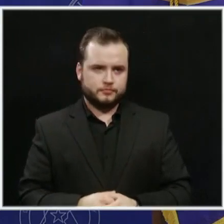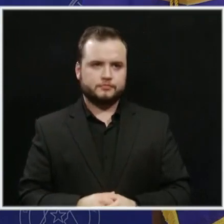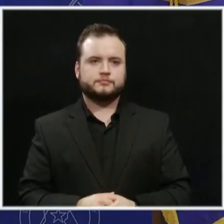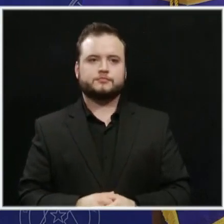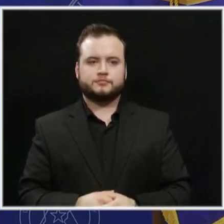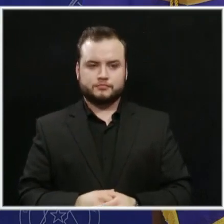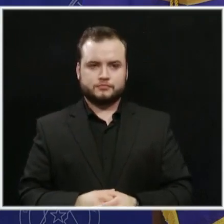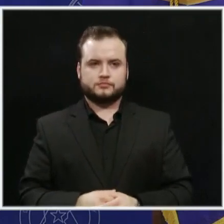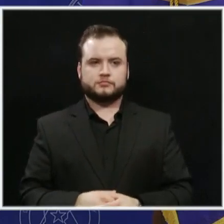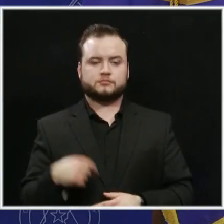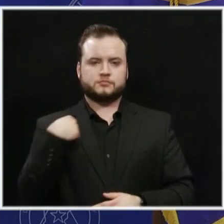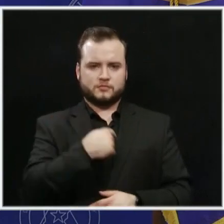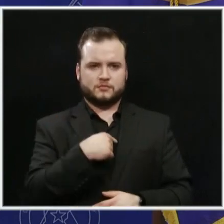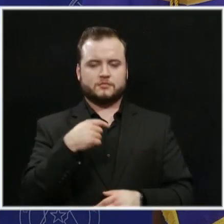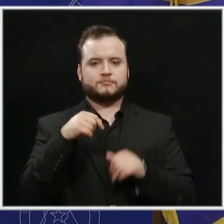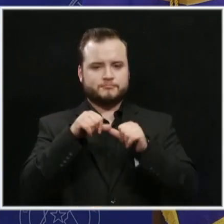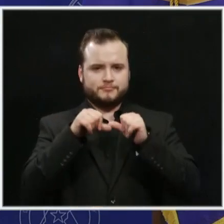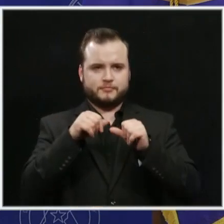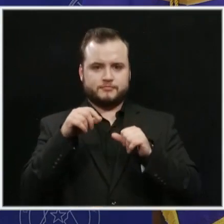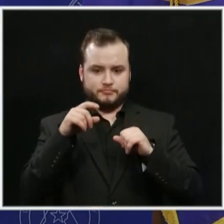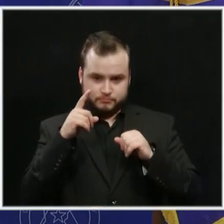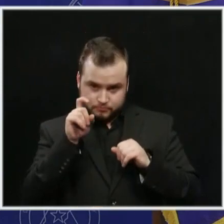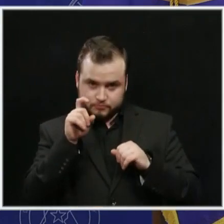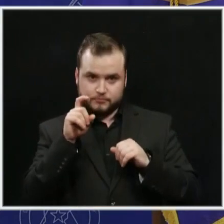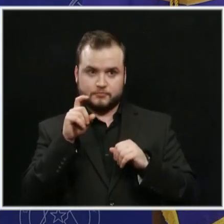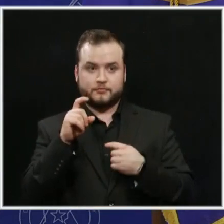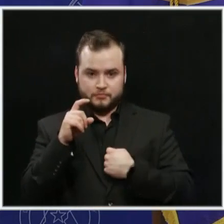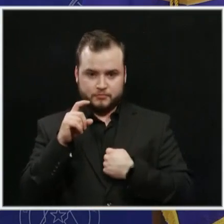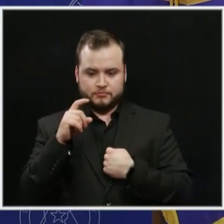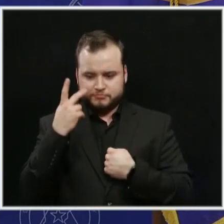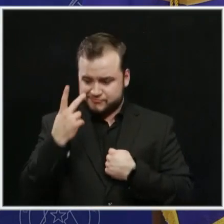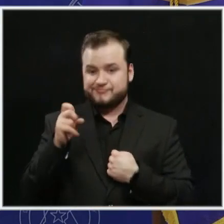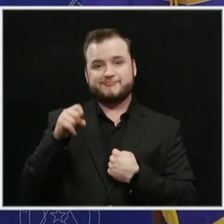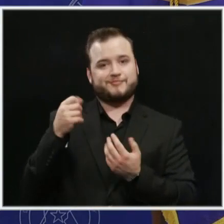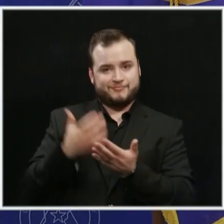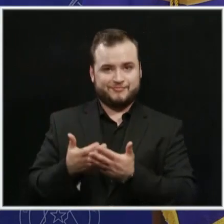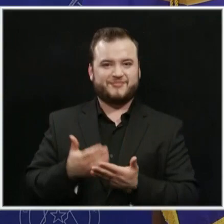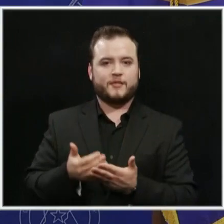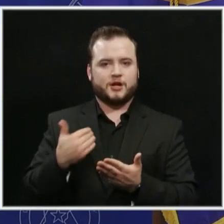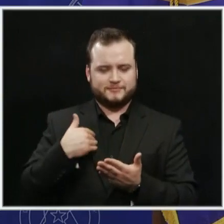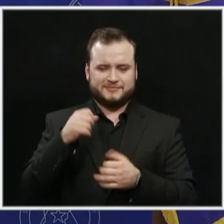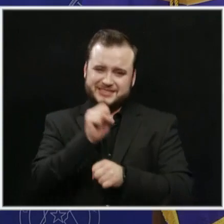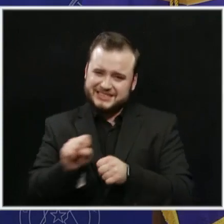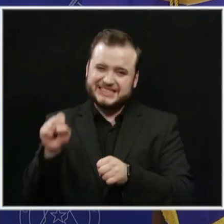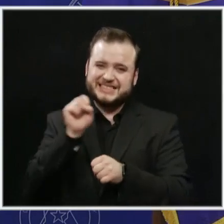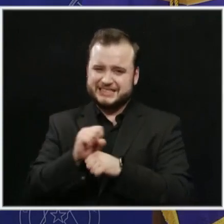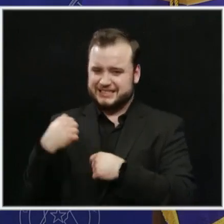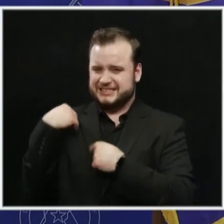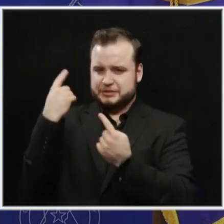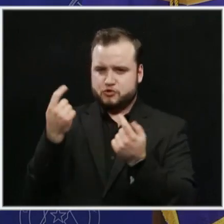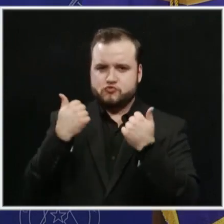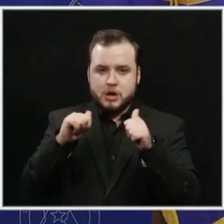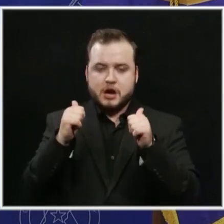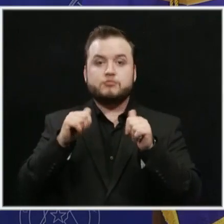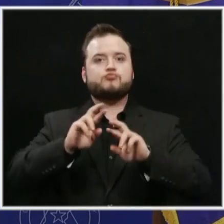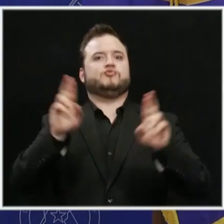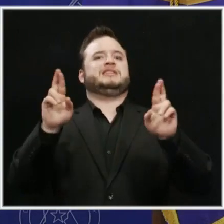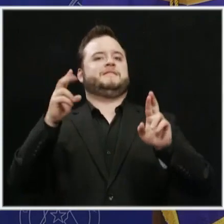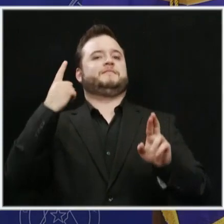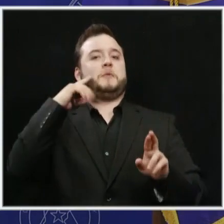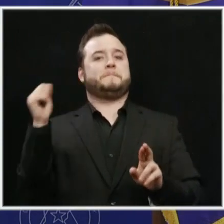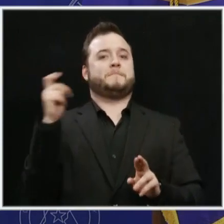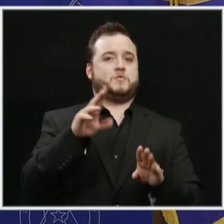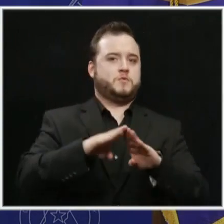have been working on this. We actually have a plan in paper. We have moved things in, and I think it's somewhat interesting that